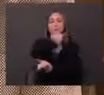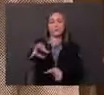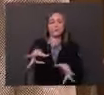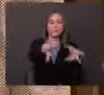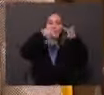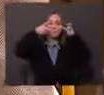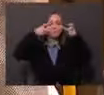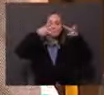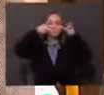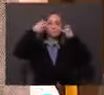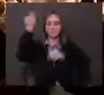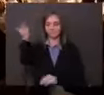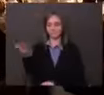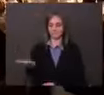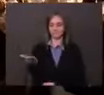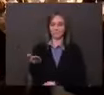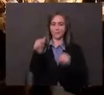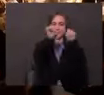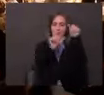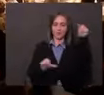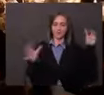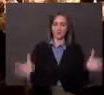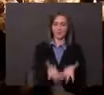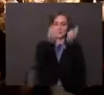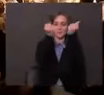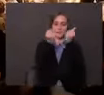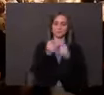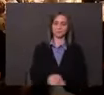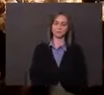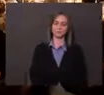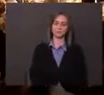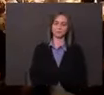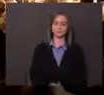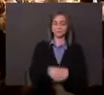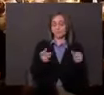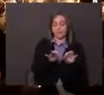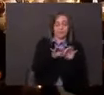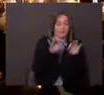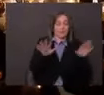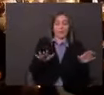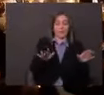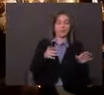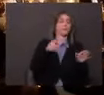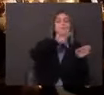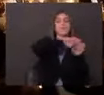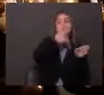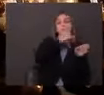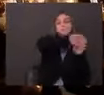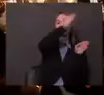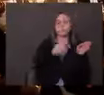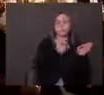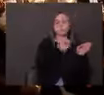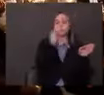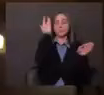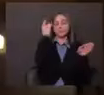pleased. Listen to him. Como o monte da transfiguração, assim o santuário de Fátima